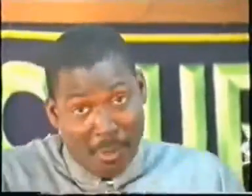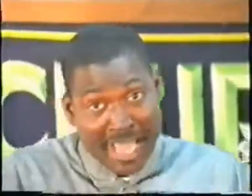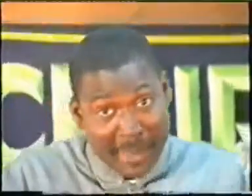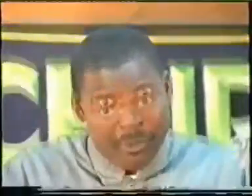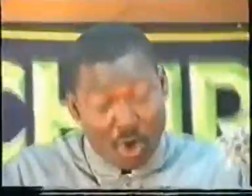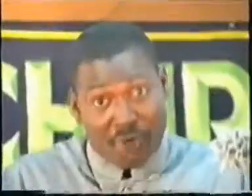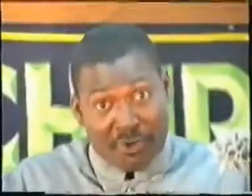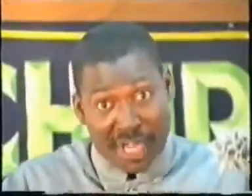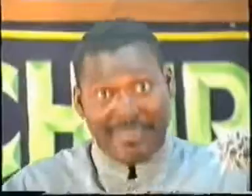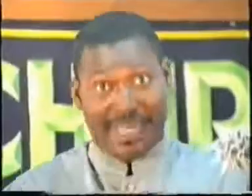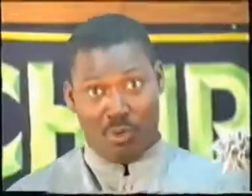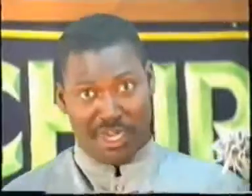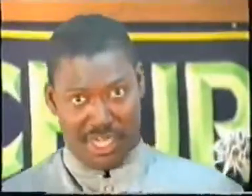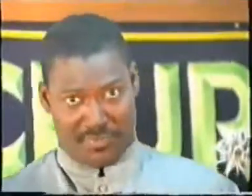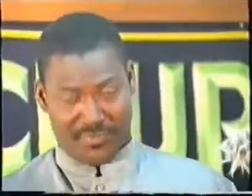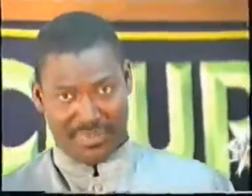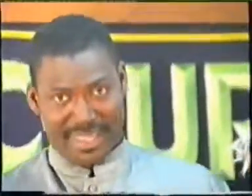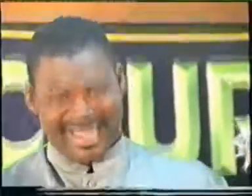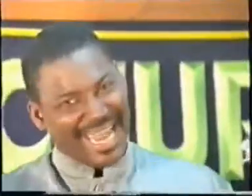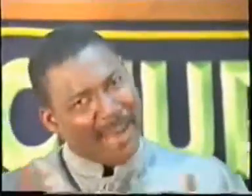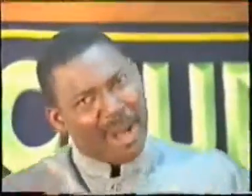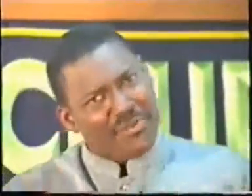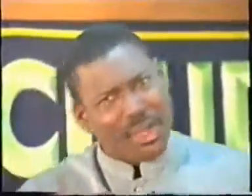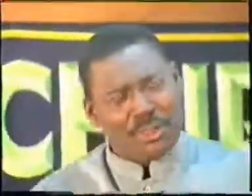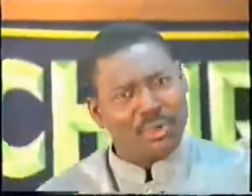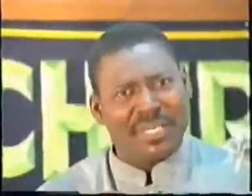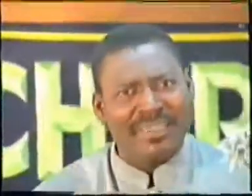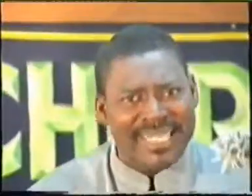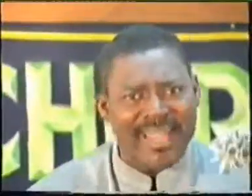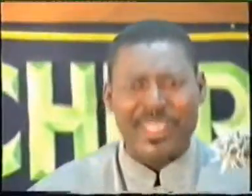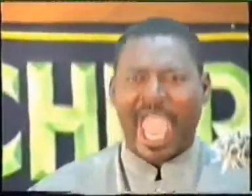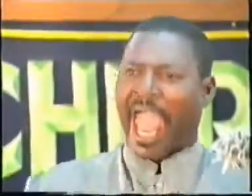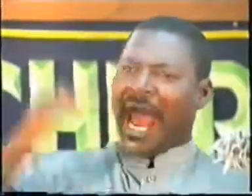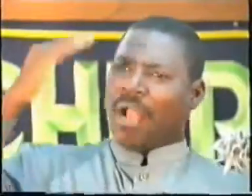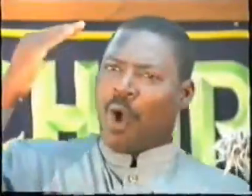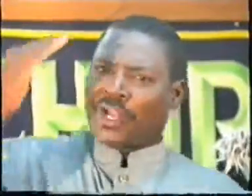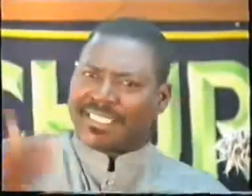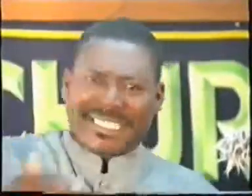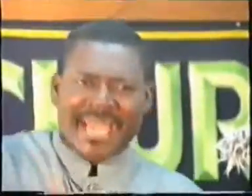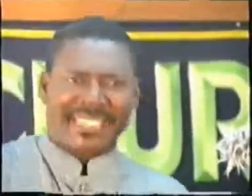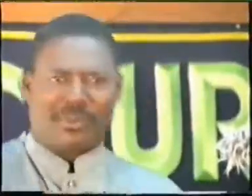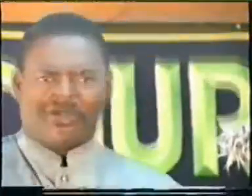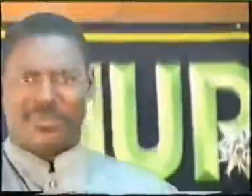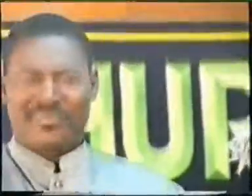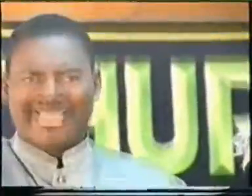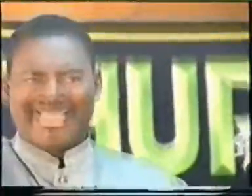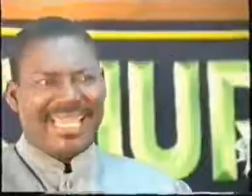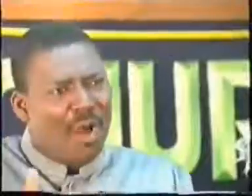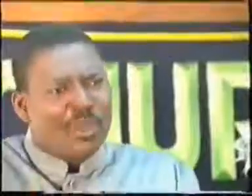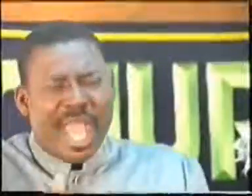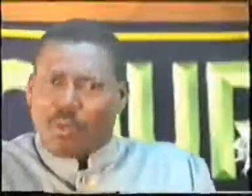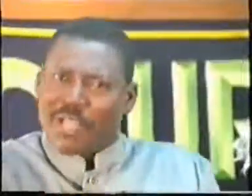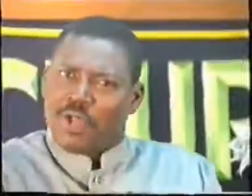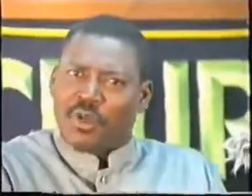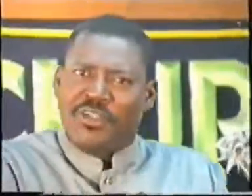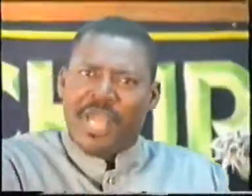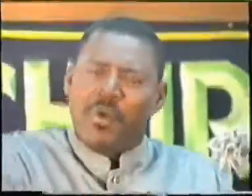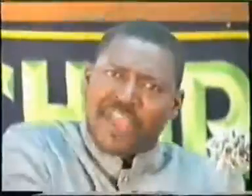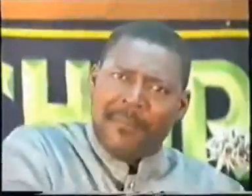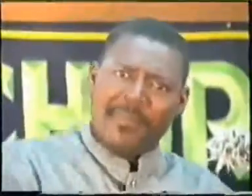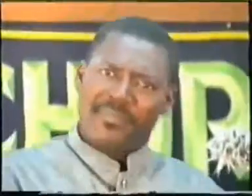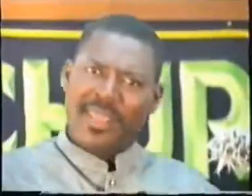panin. Asamo a Hebrew otrofo no ebisa wo enie. Na de ba kwetsa odi two trim ni say wo Christianity mo no